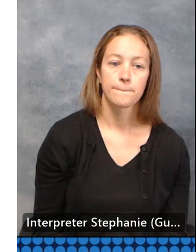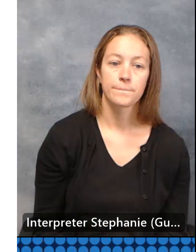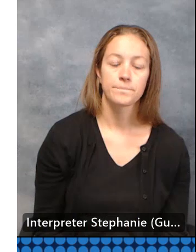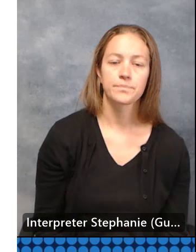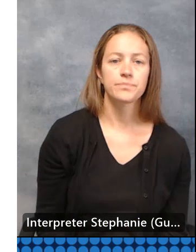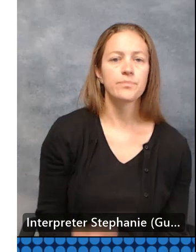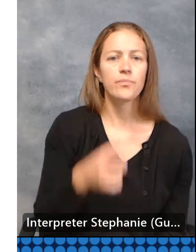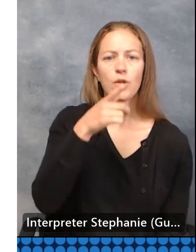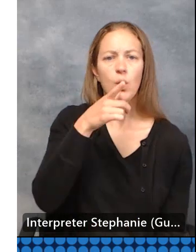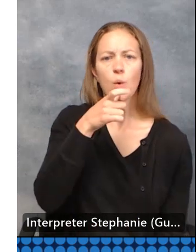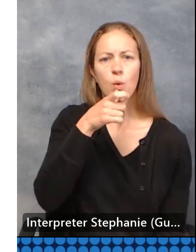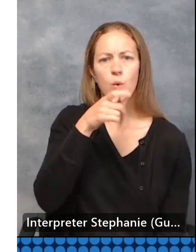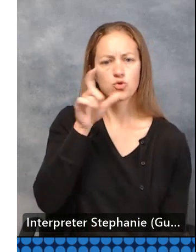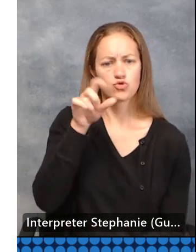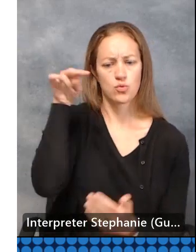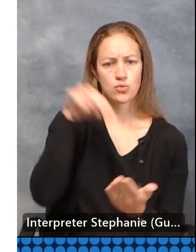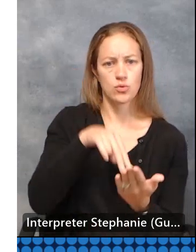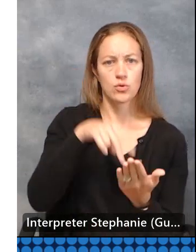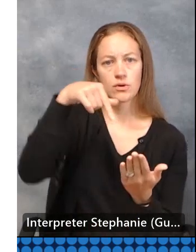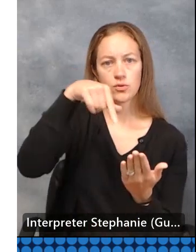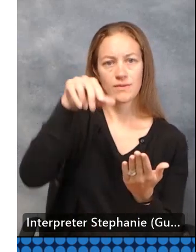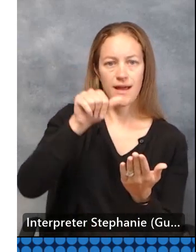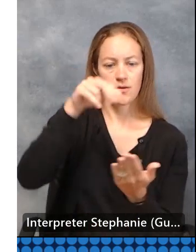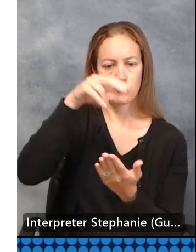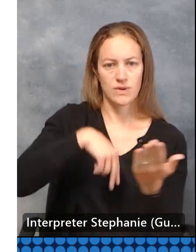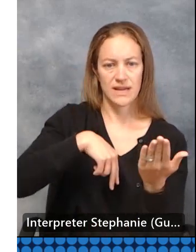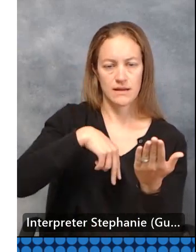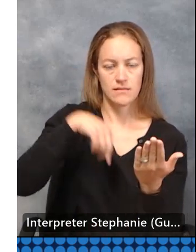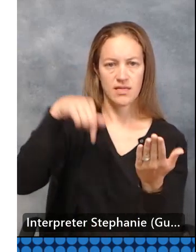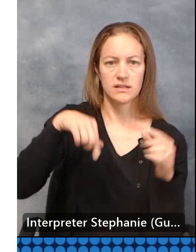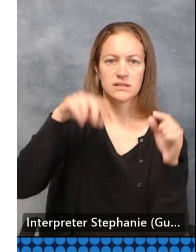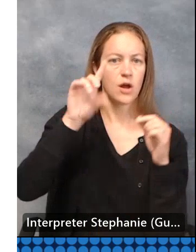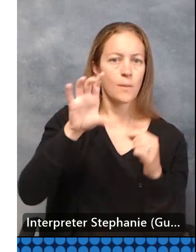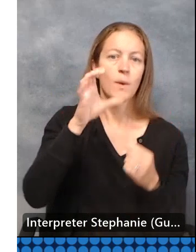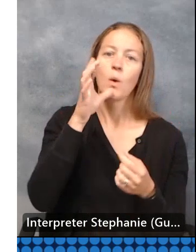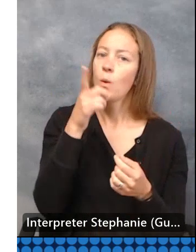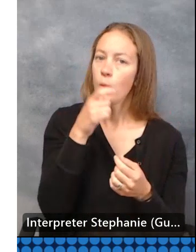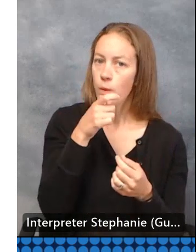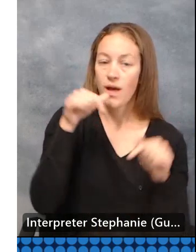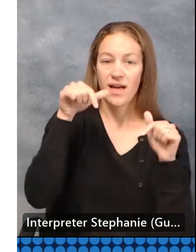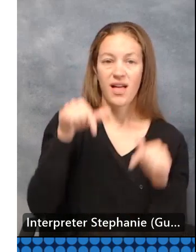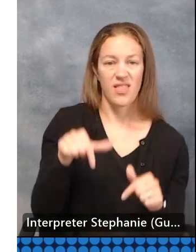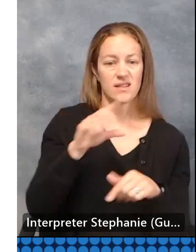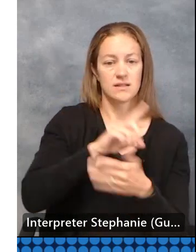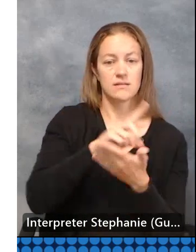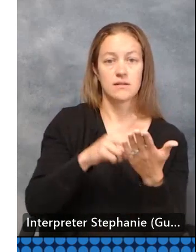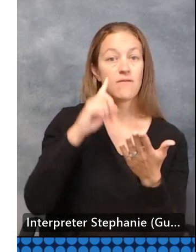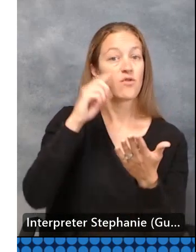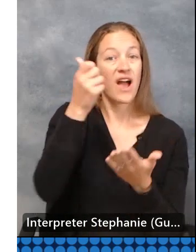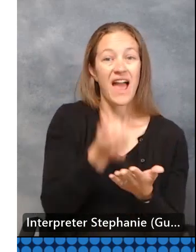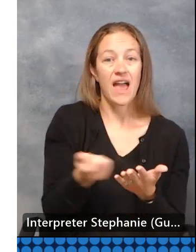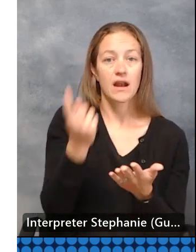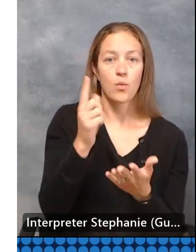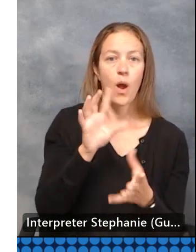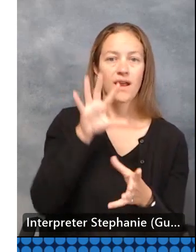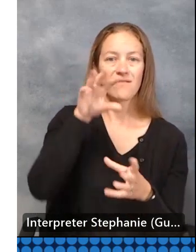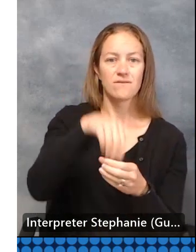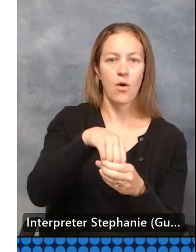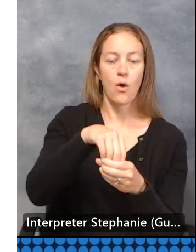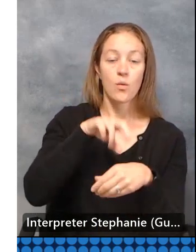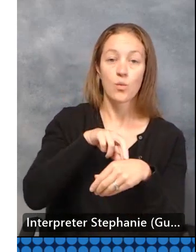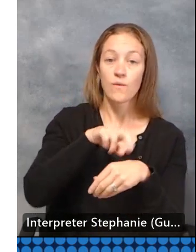Who should review the Q&A? It's designed so that anyone who is involved in